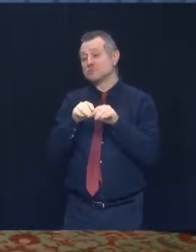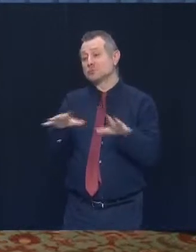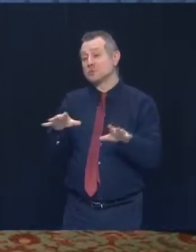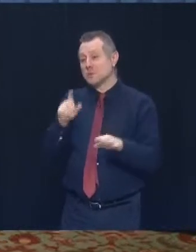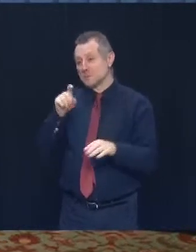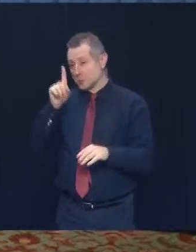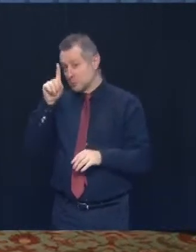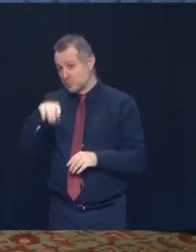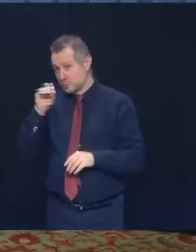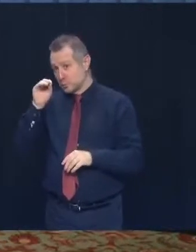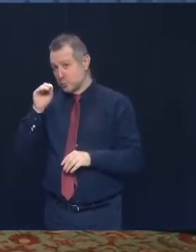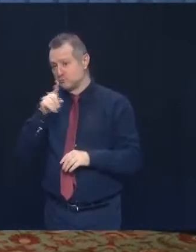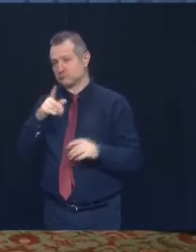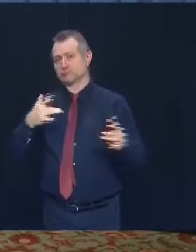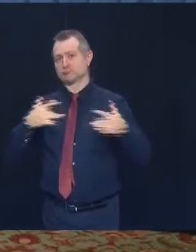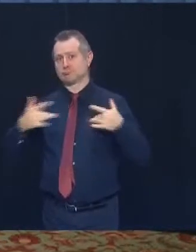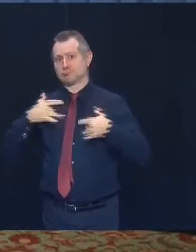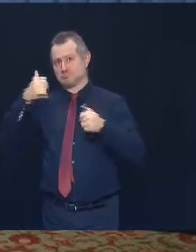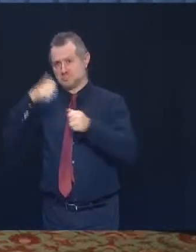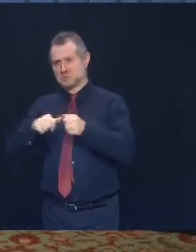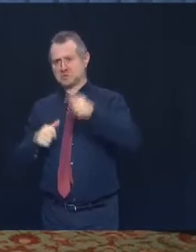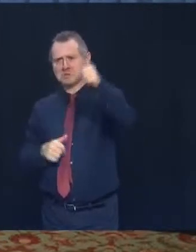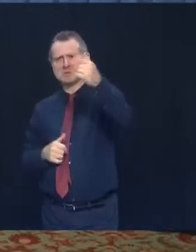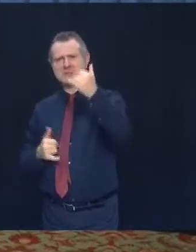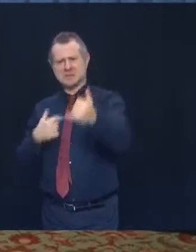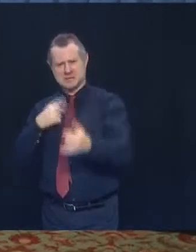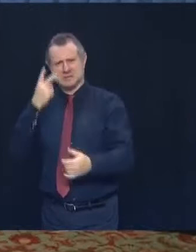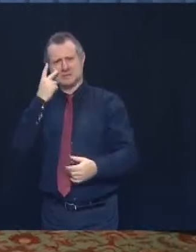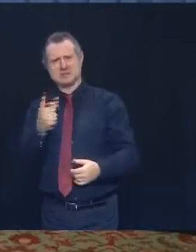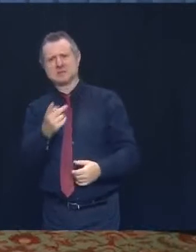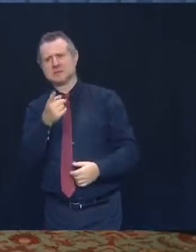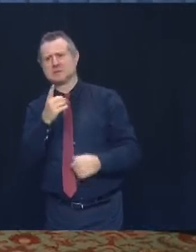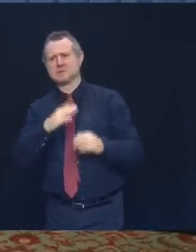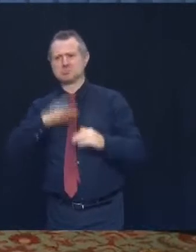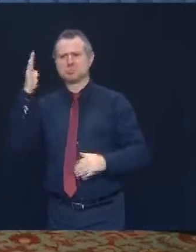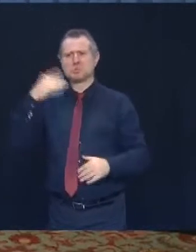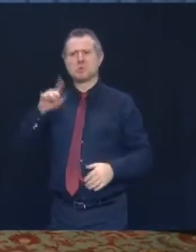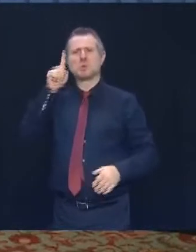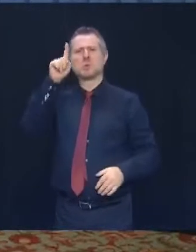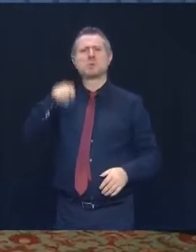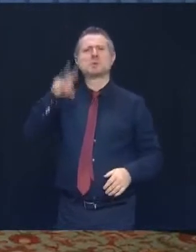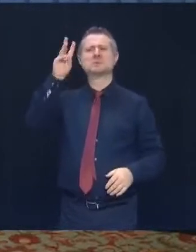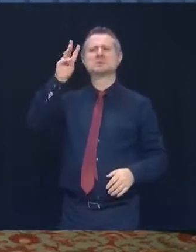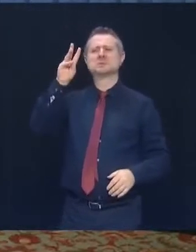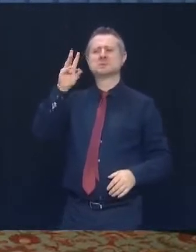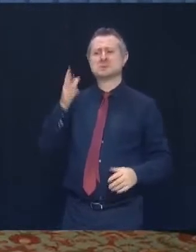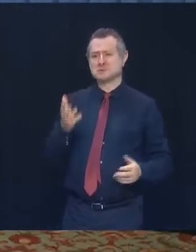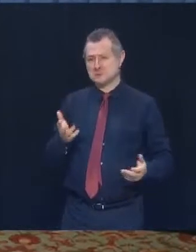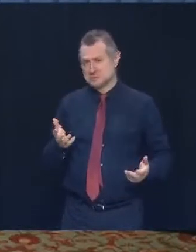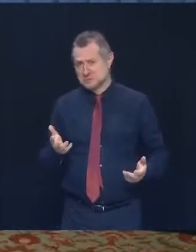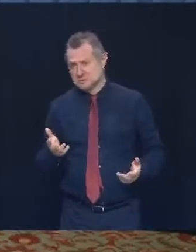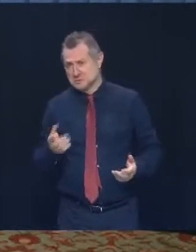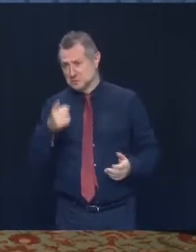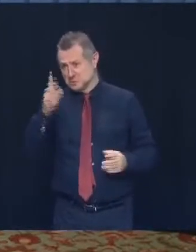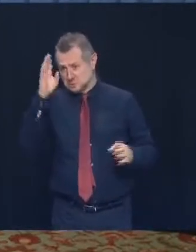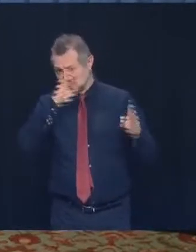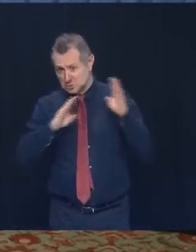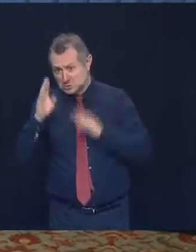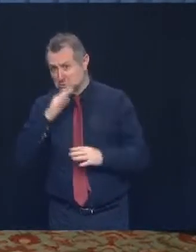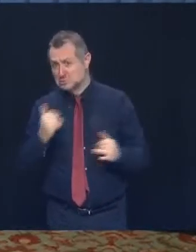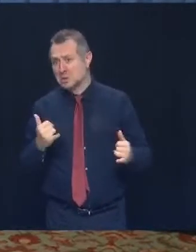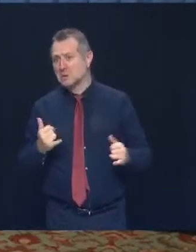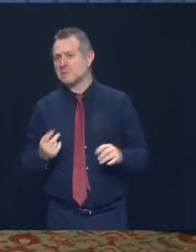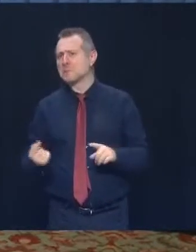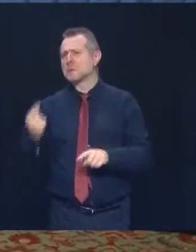now seeing a rate of positive results well above that, 1.6. Are you worried that we're back into a place where